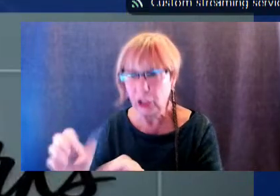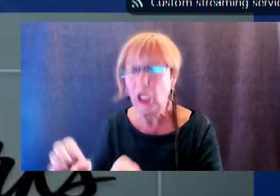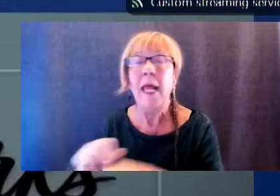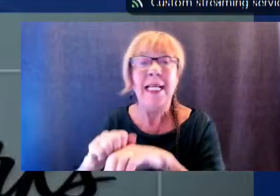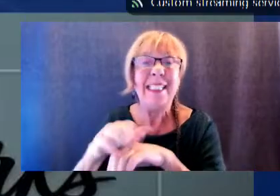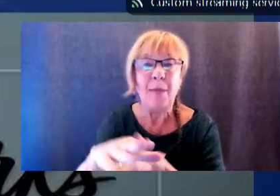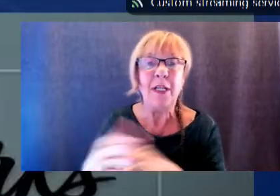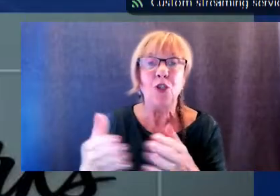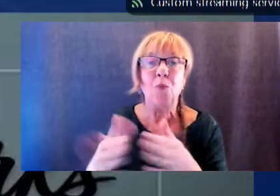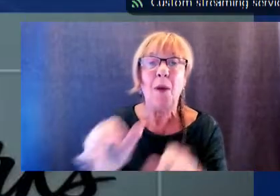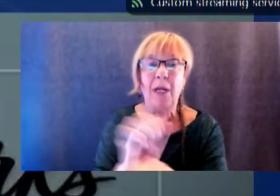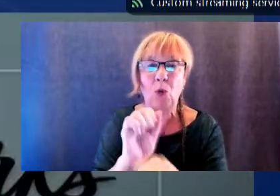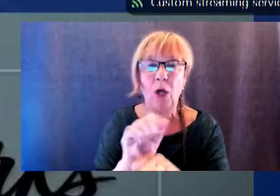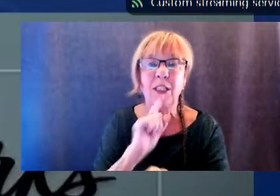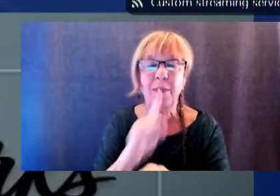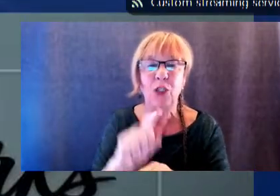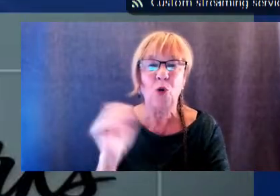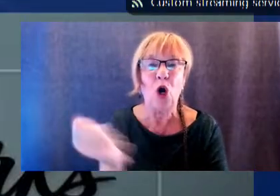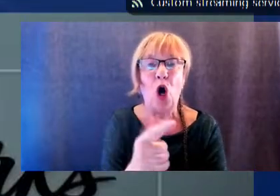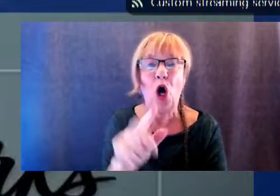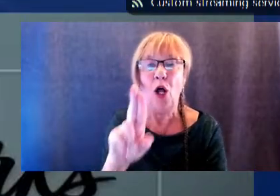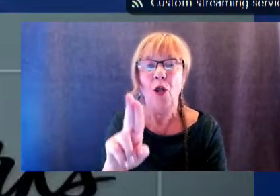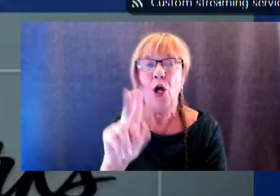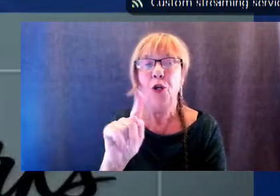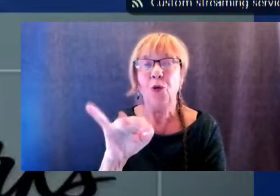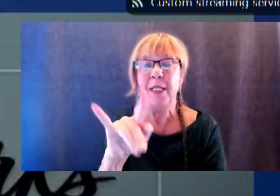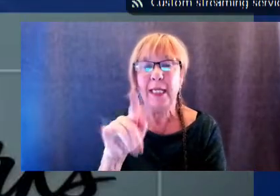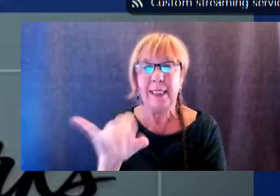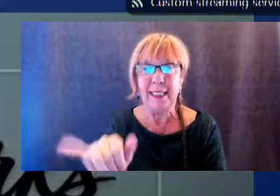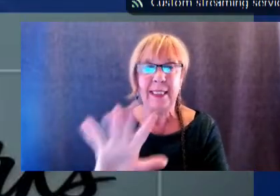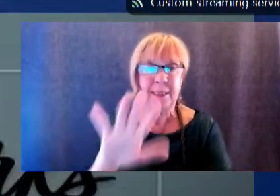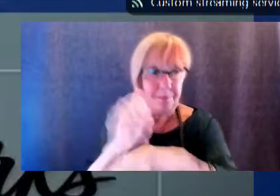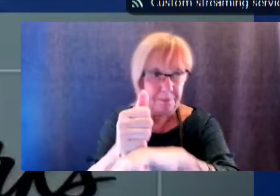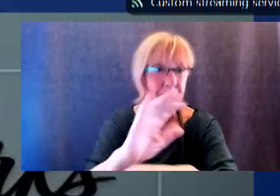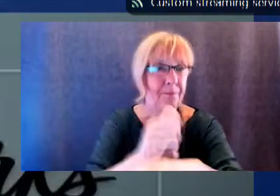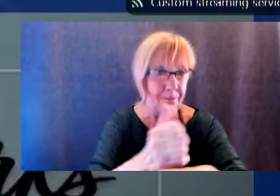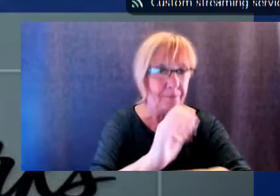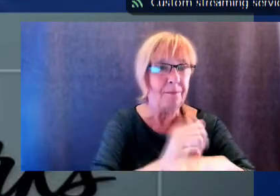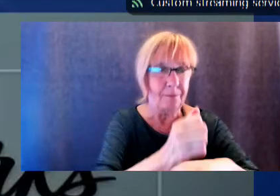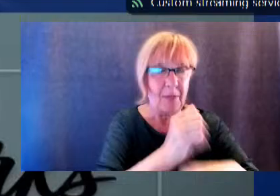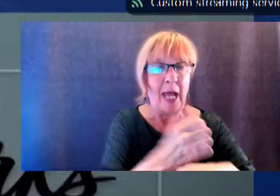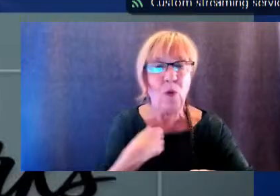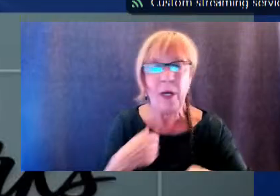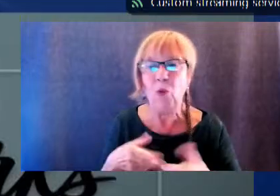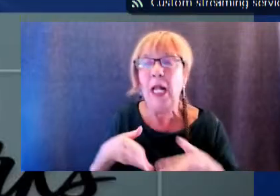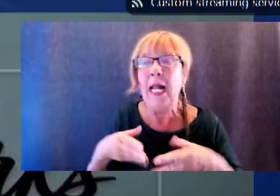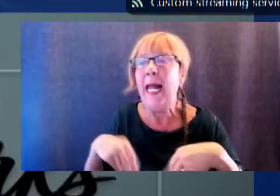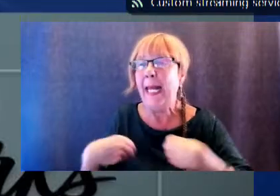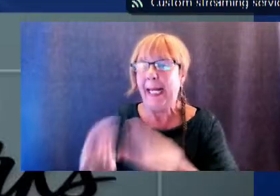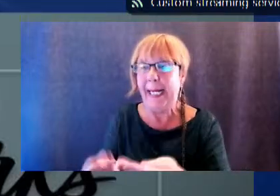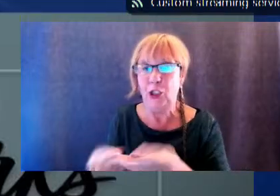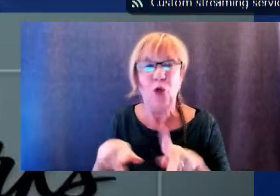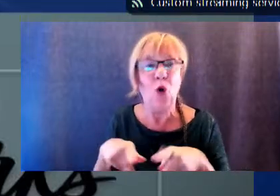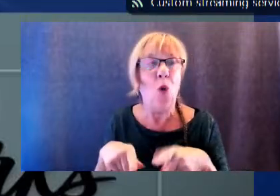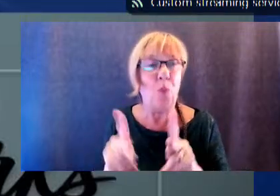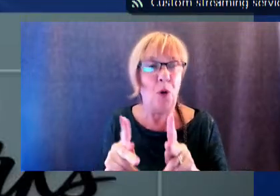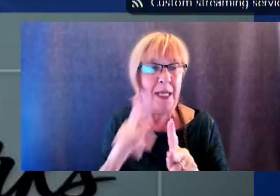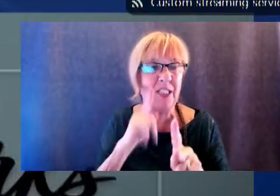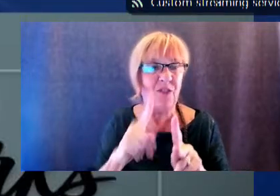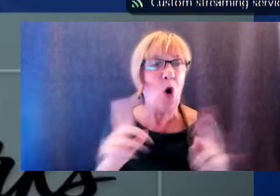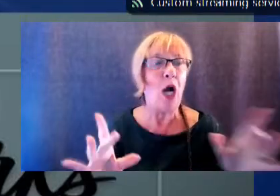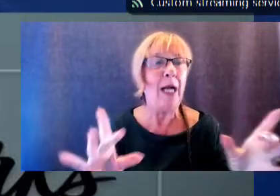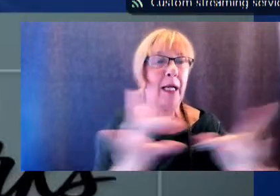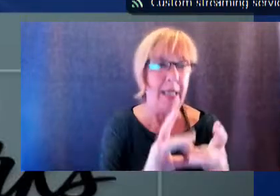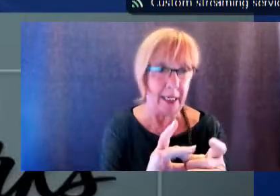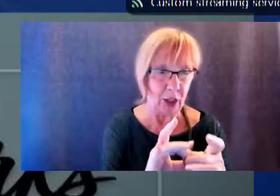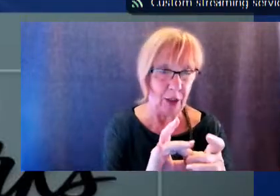all those utilities are there, and will issue permits for the utility connections. So there's a whole permit process.